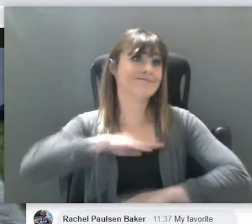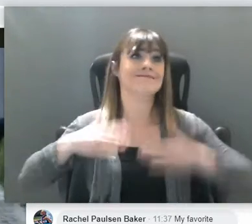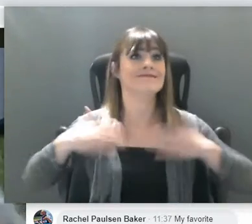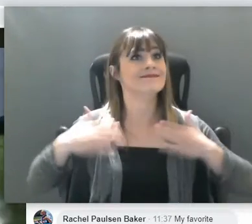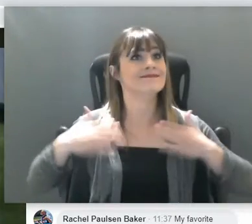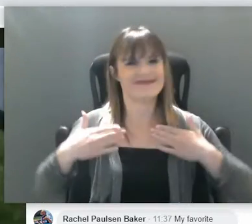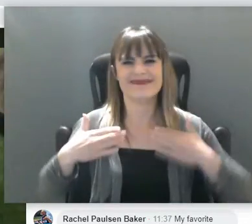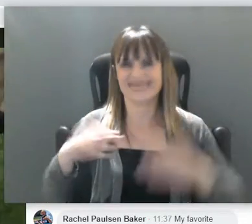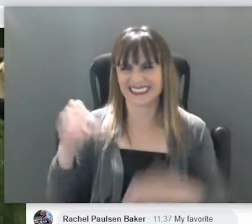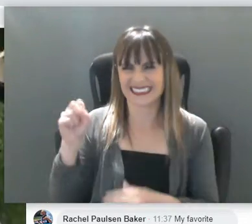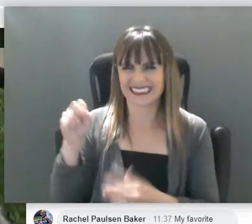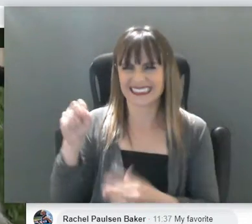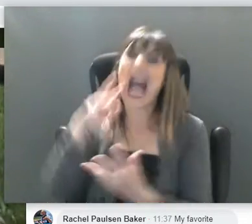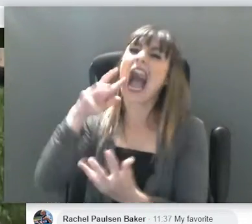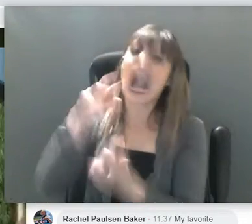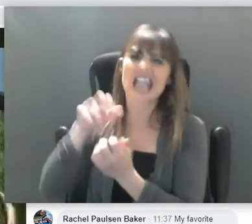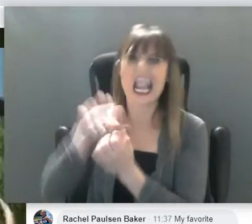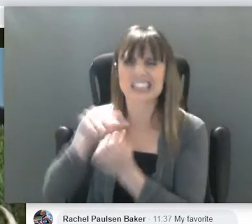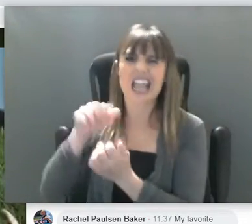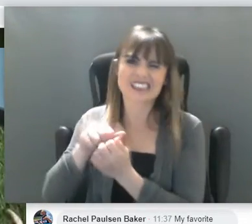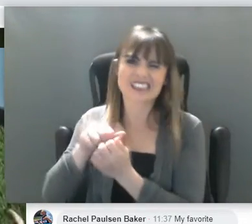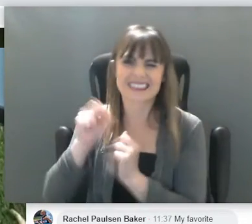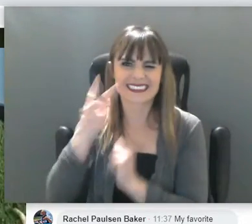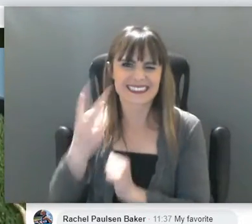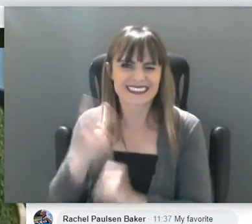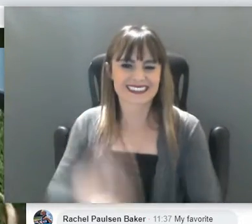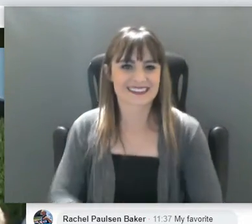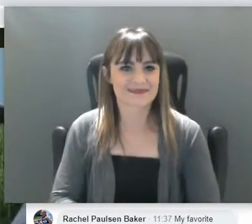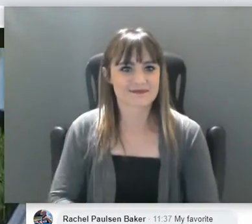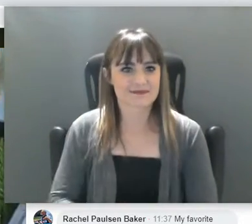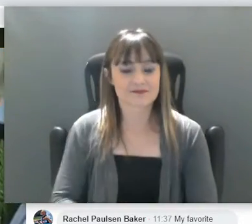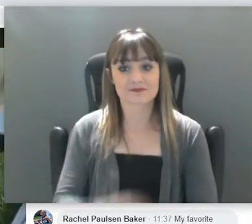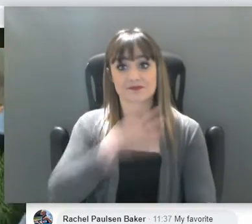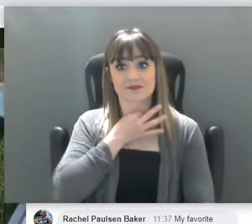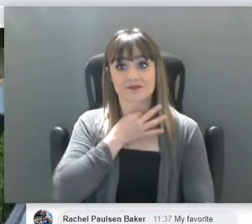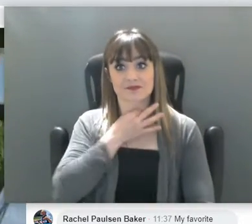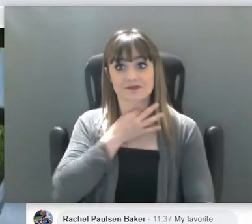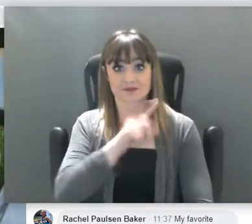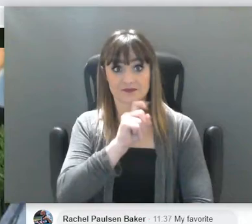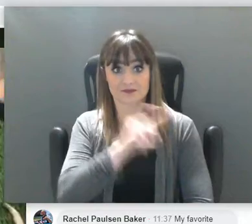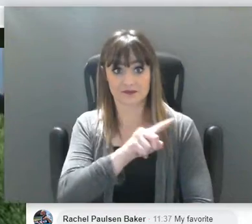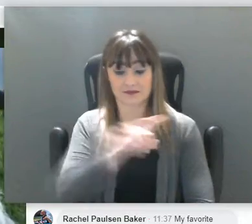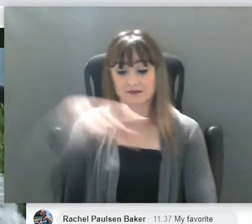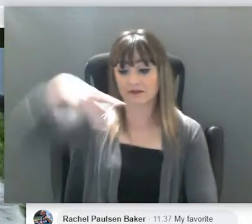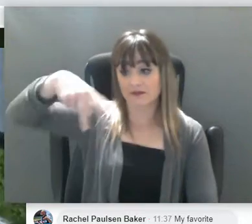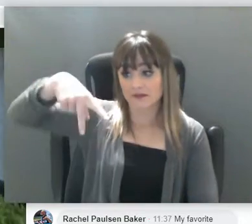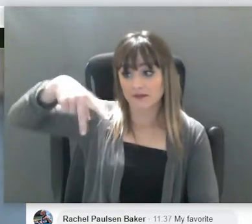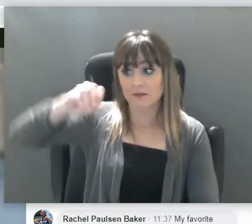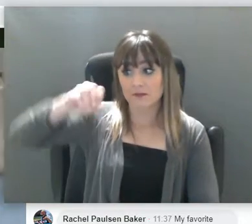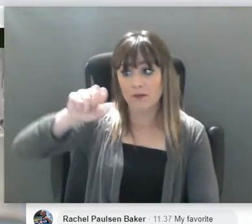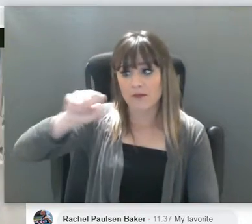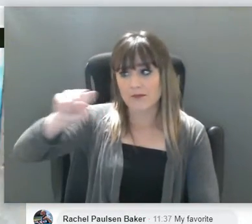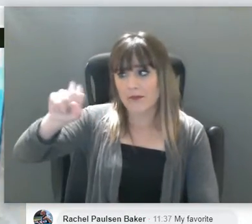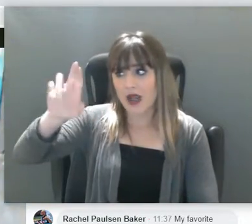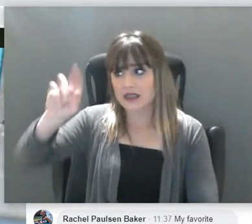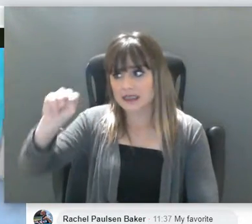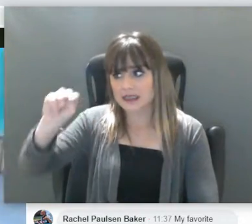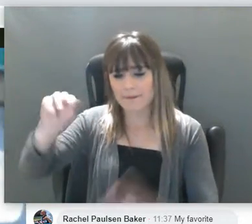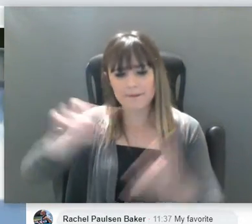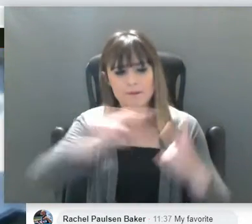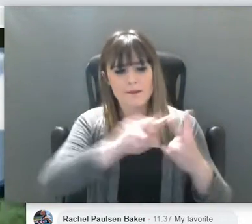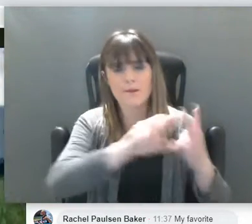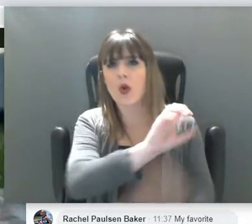a little better. All right, so here's the million-dollar question. Is it possum or opossum? It is opossum. Possum. Did you guys hear